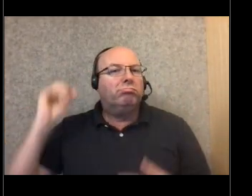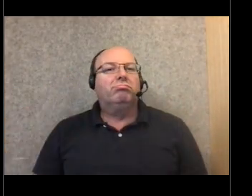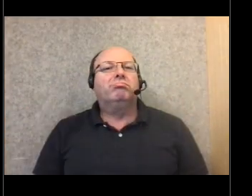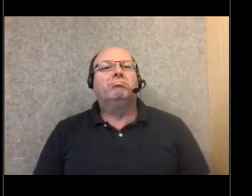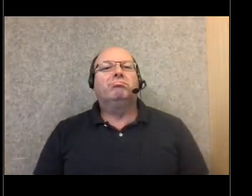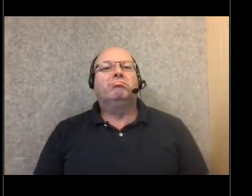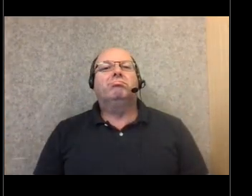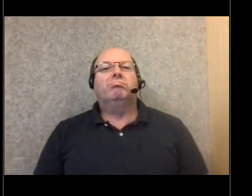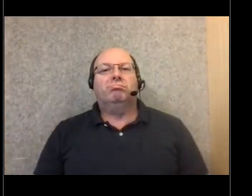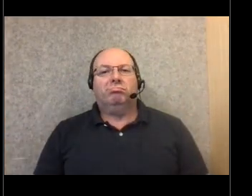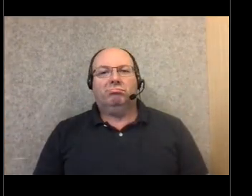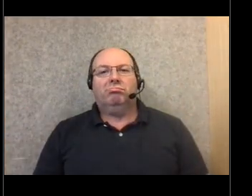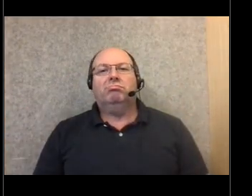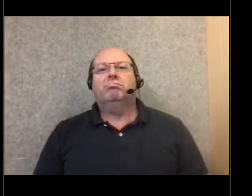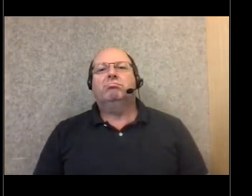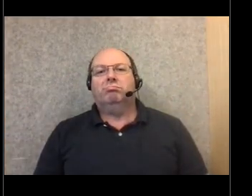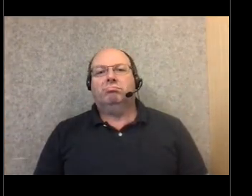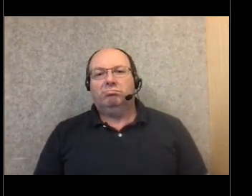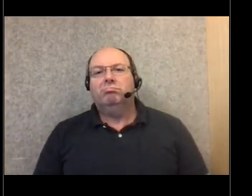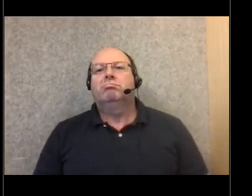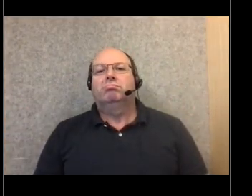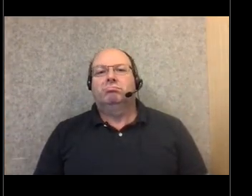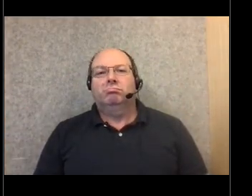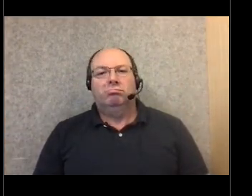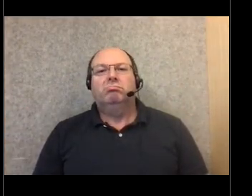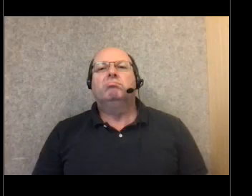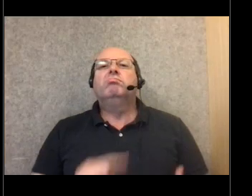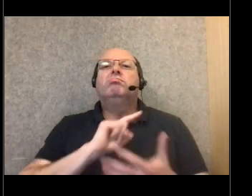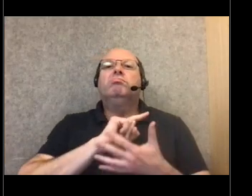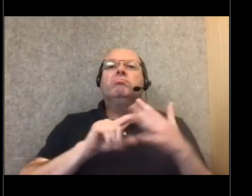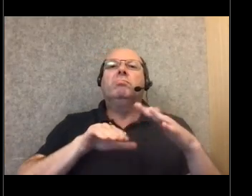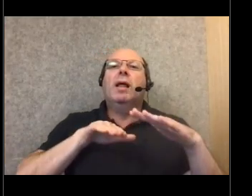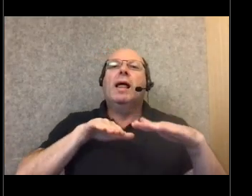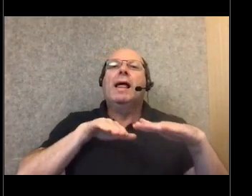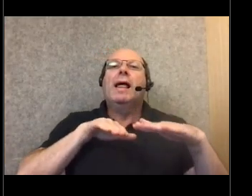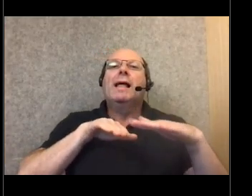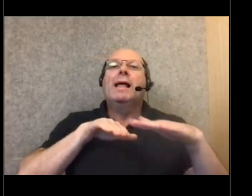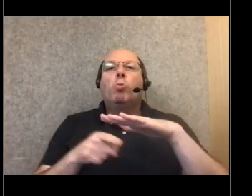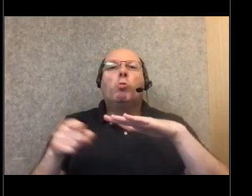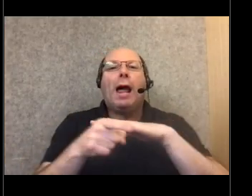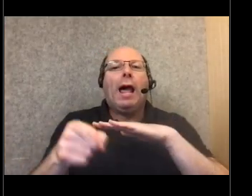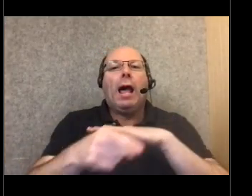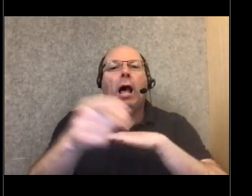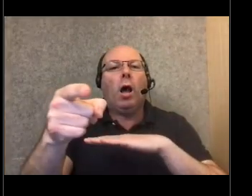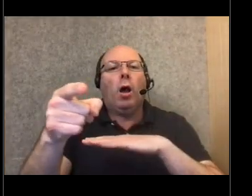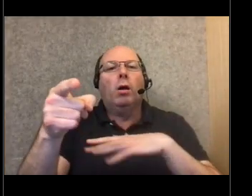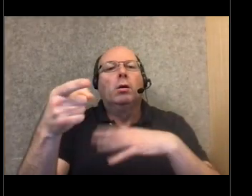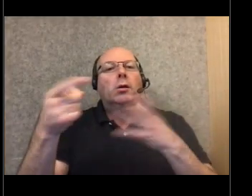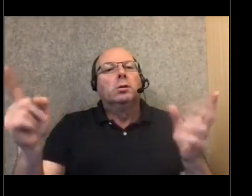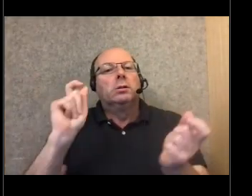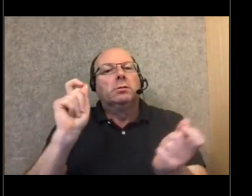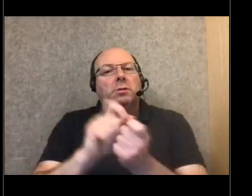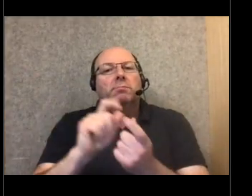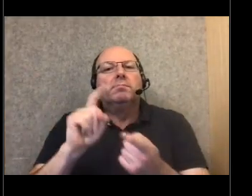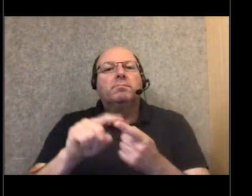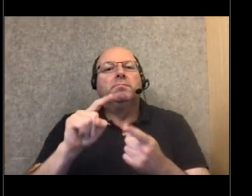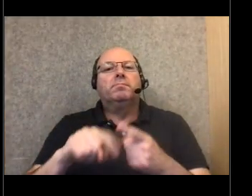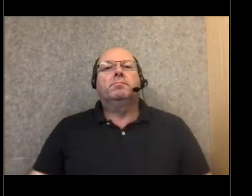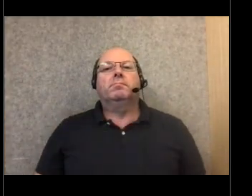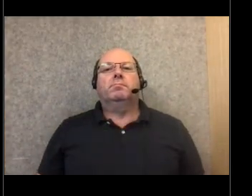General specifications for elements of an accessible route include cross